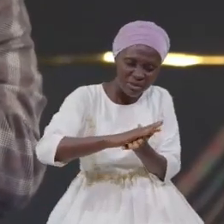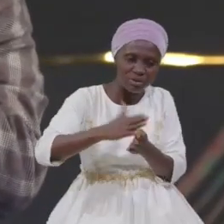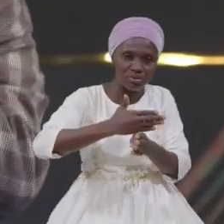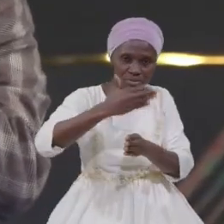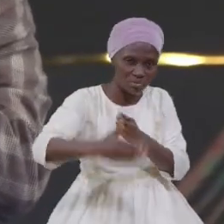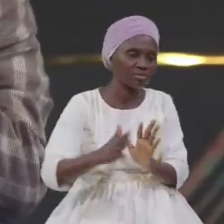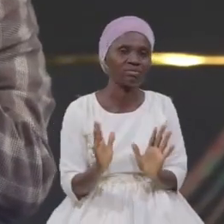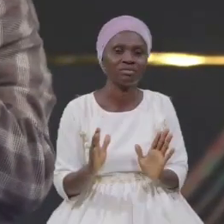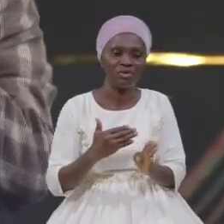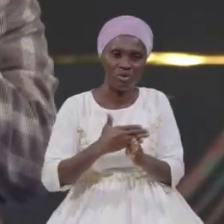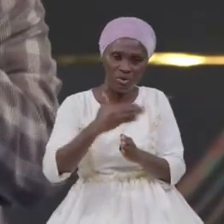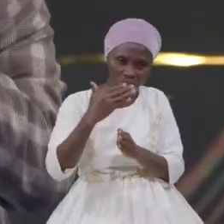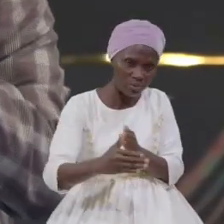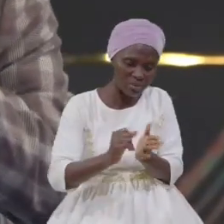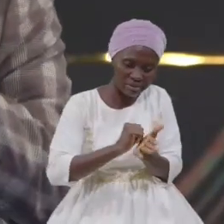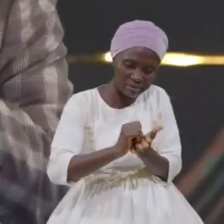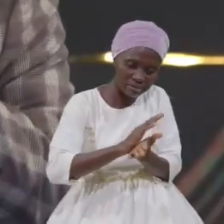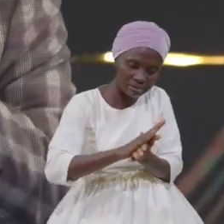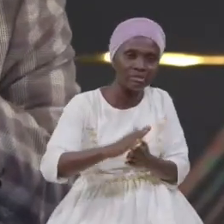totally, completely,